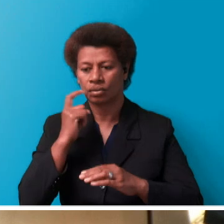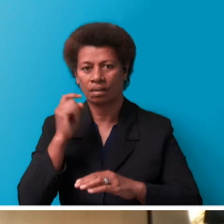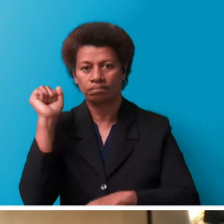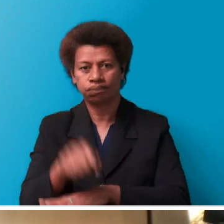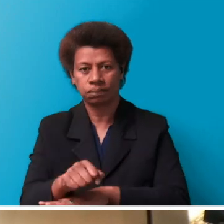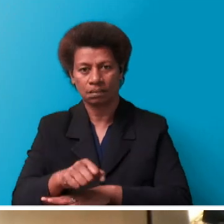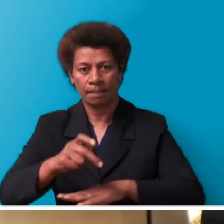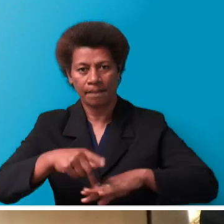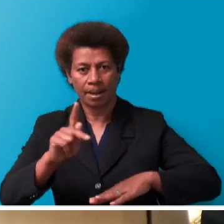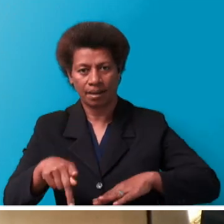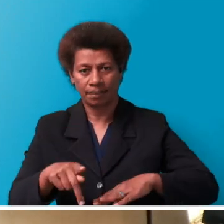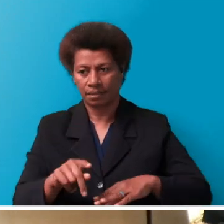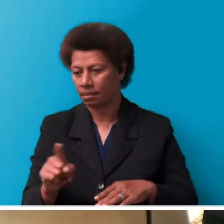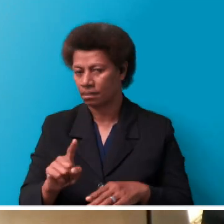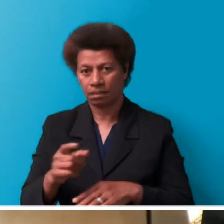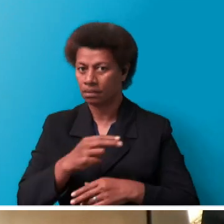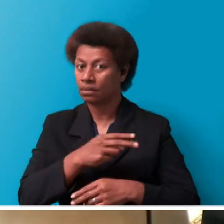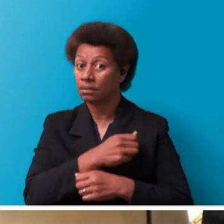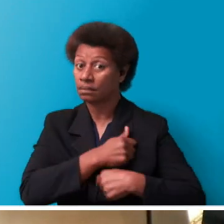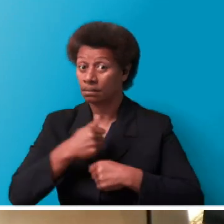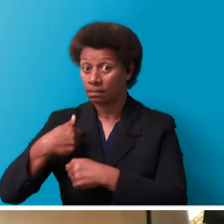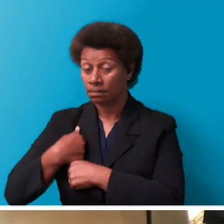security, democracy, and of public service.